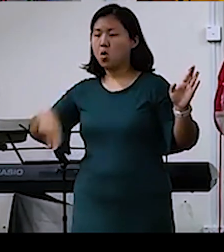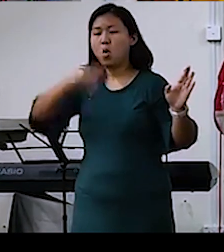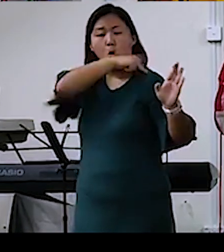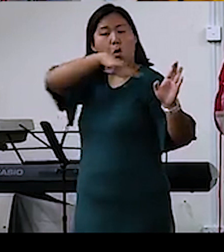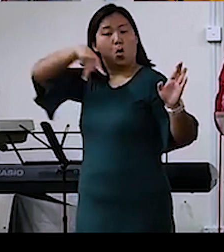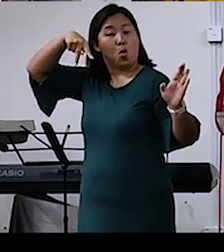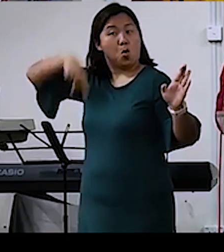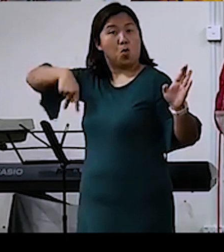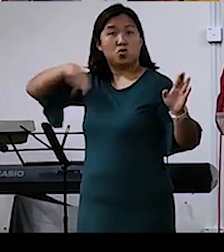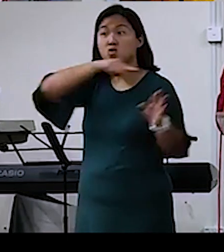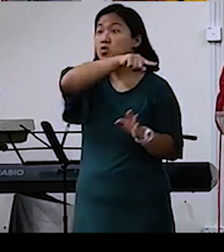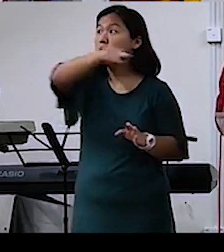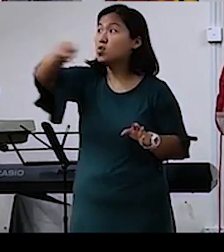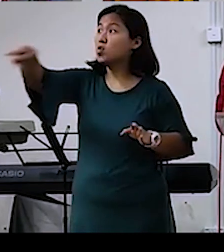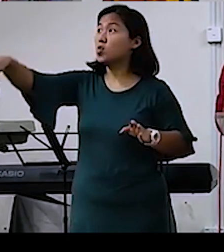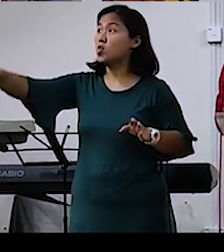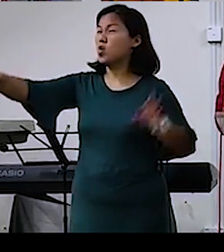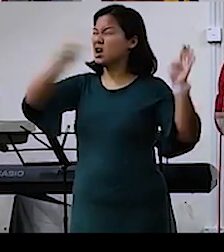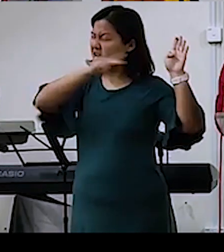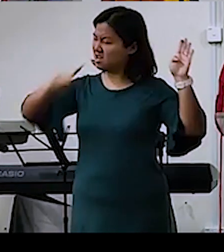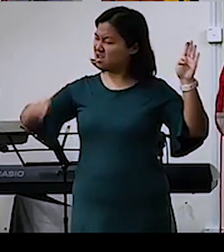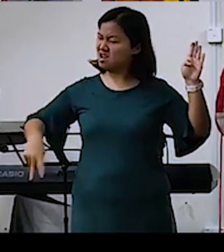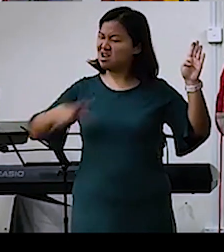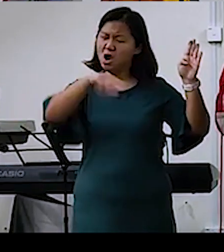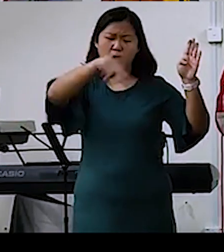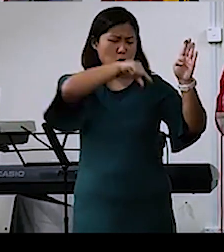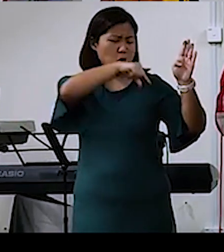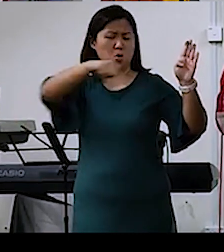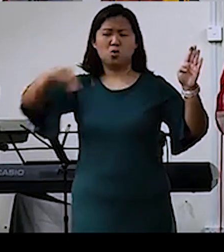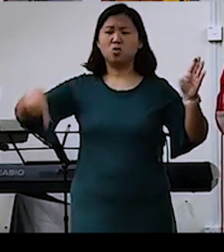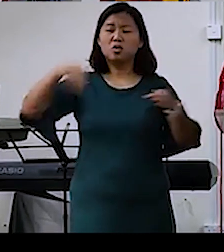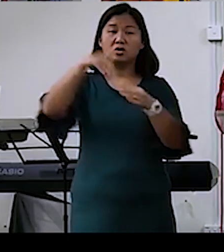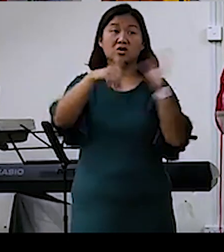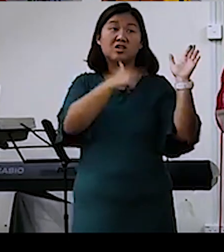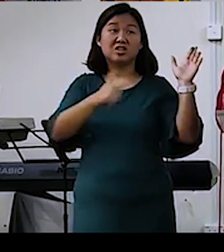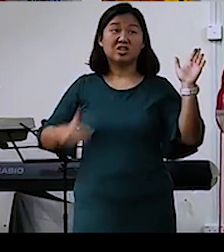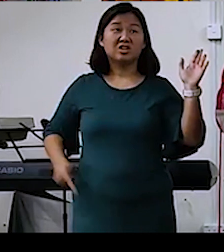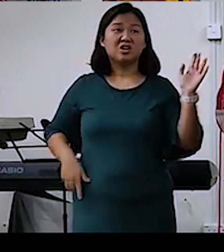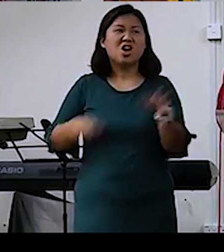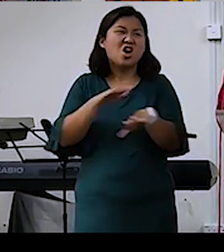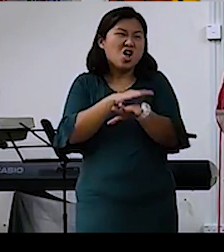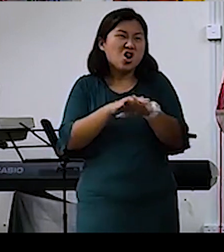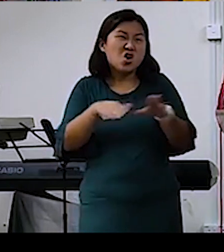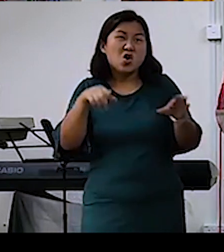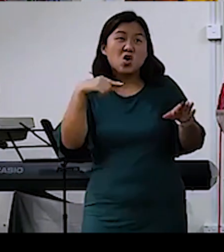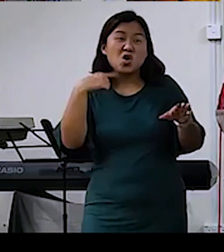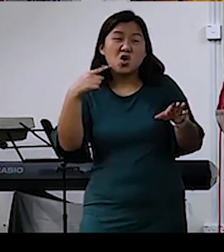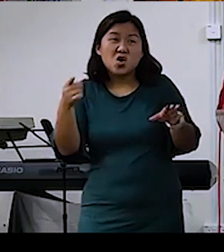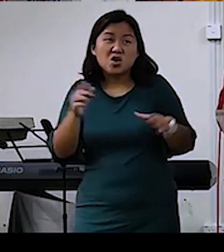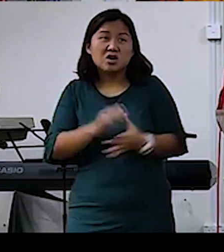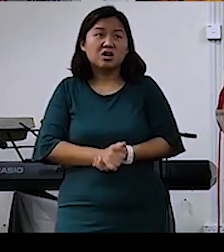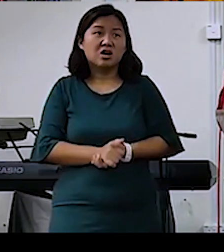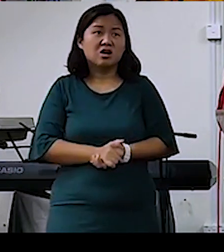kings and queens in the Lord. Who can say amen? So be Christful. Don't simply announce negative. Your son is